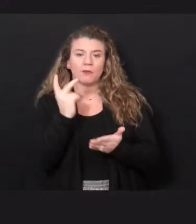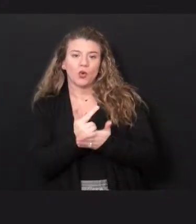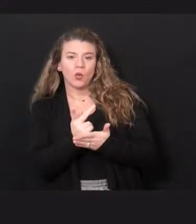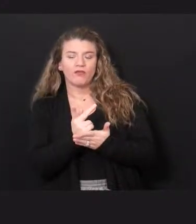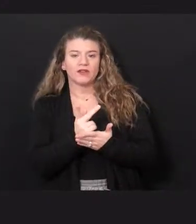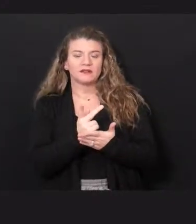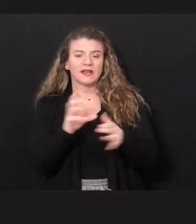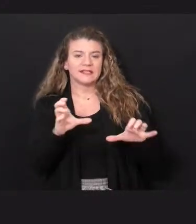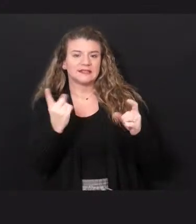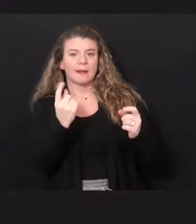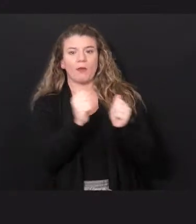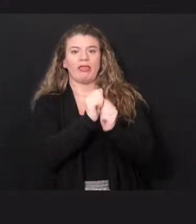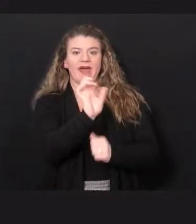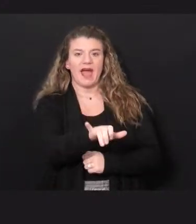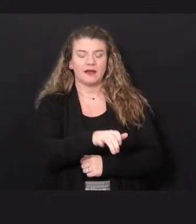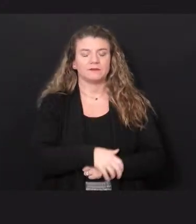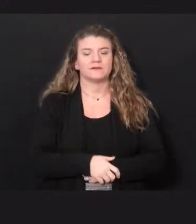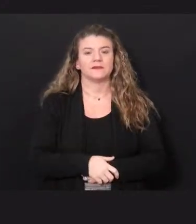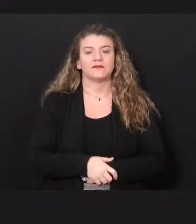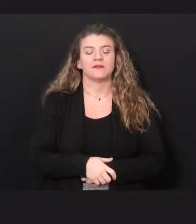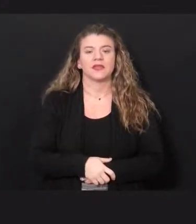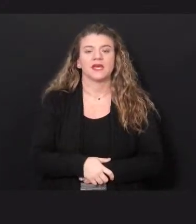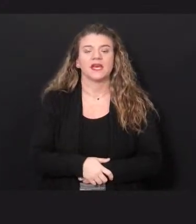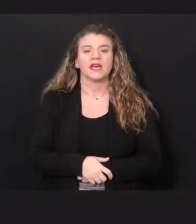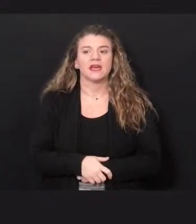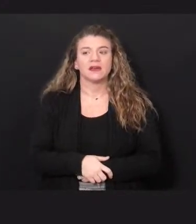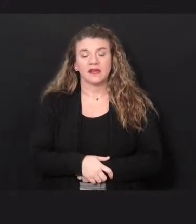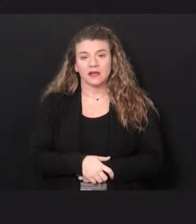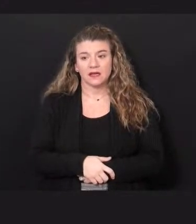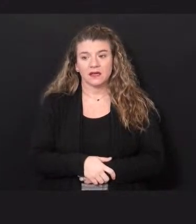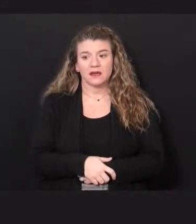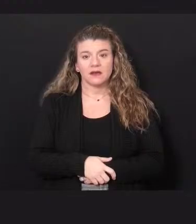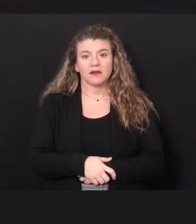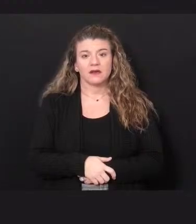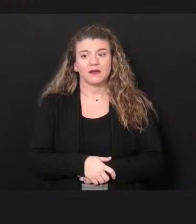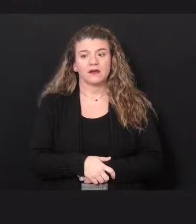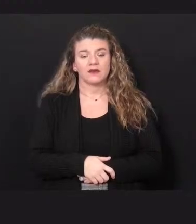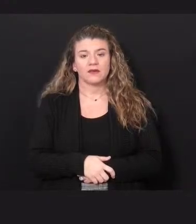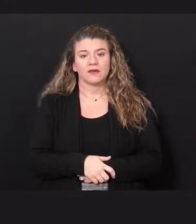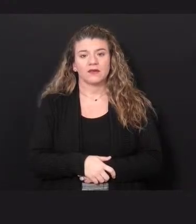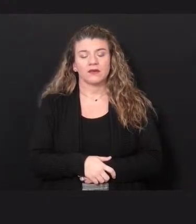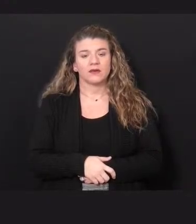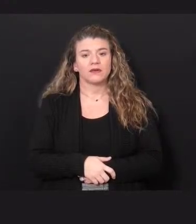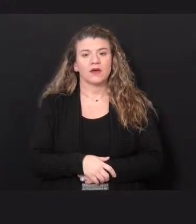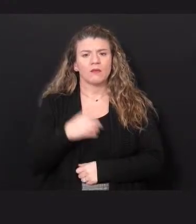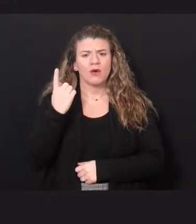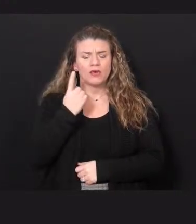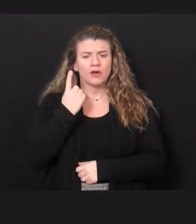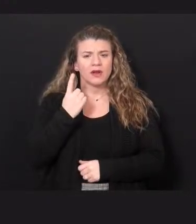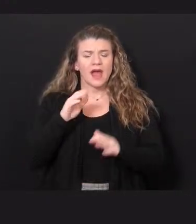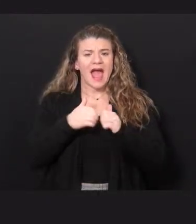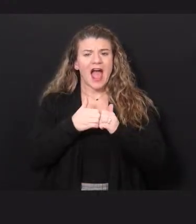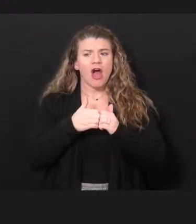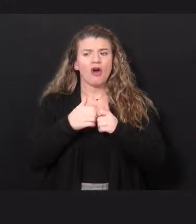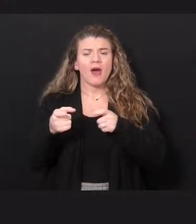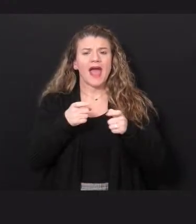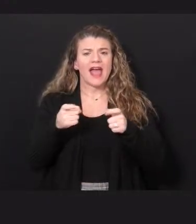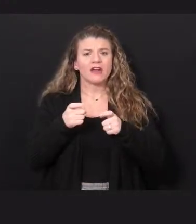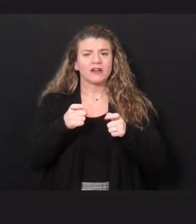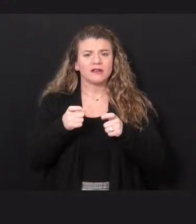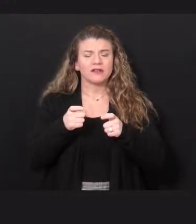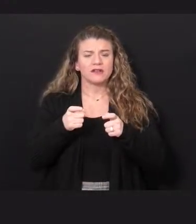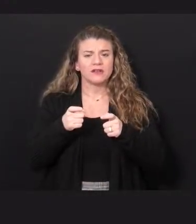And finally, local health departments have a lot of purview over how they hand it out. Last week, the Kanawha Charleston Health Department apparently